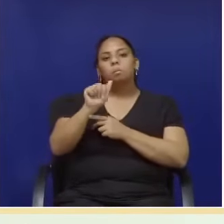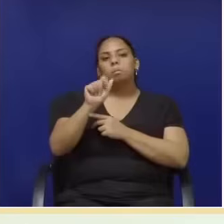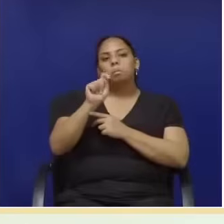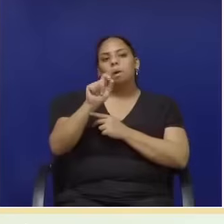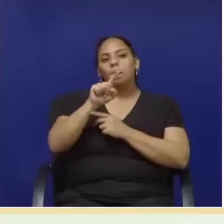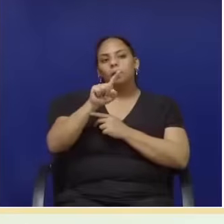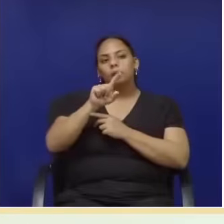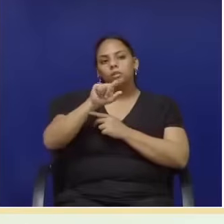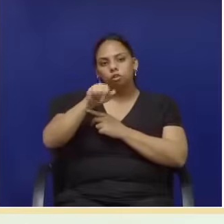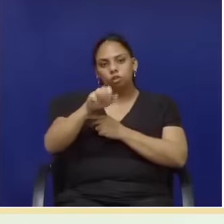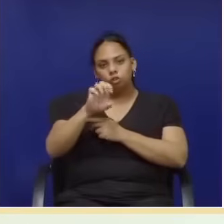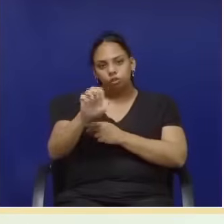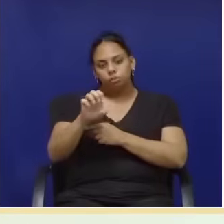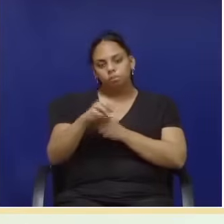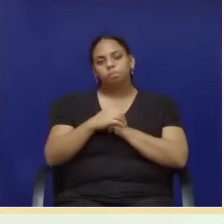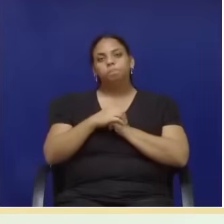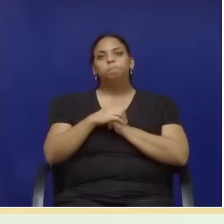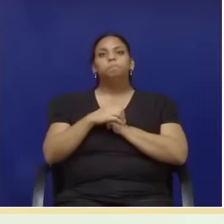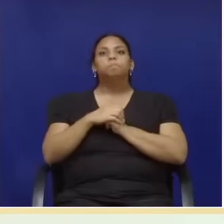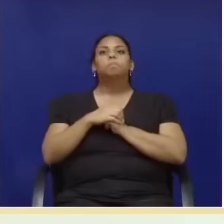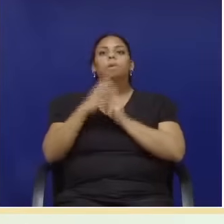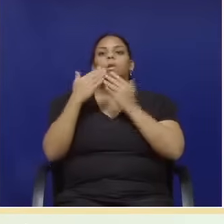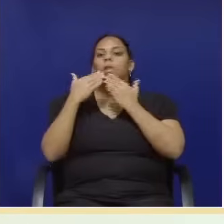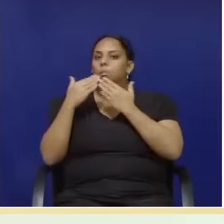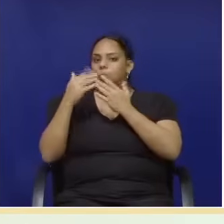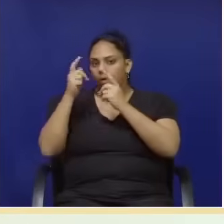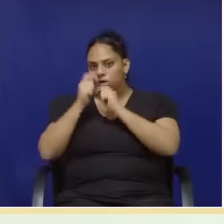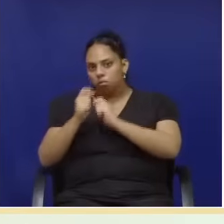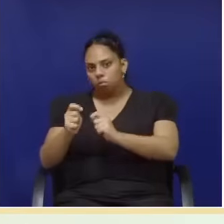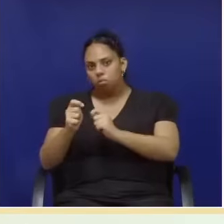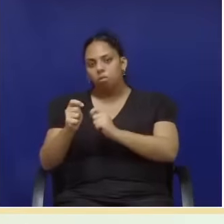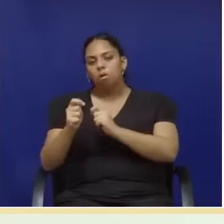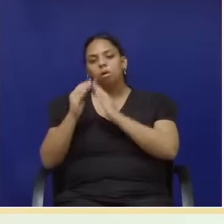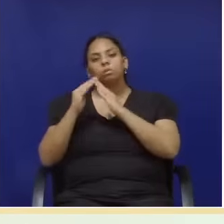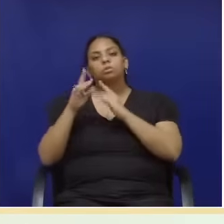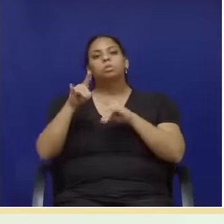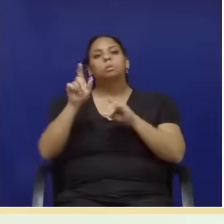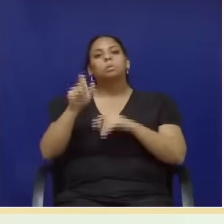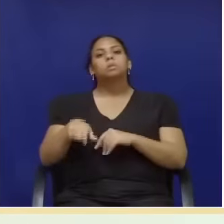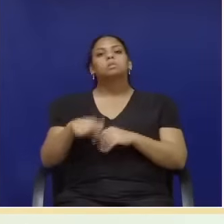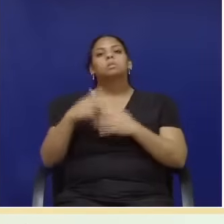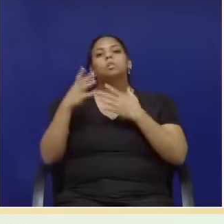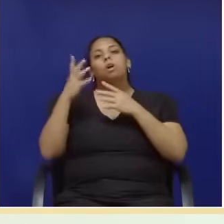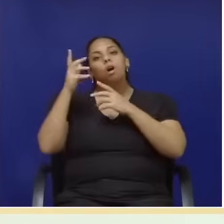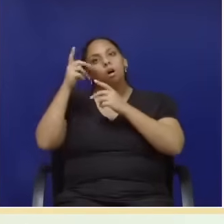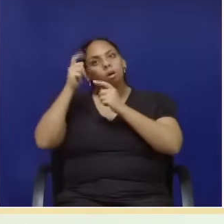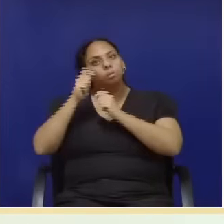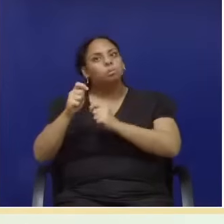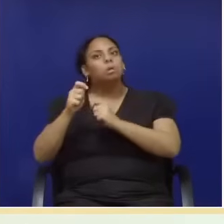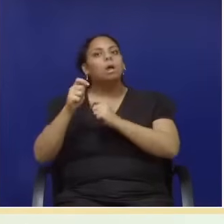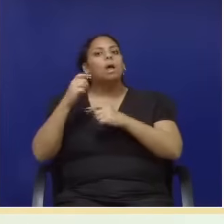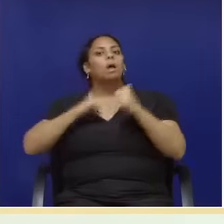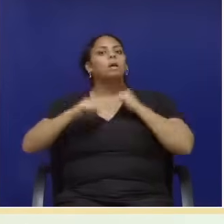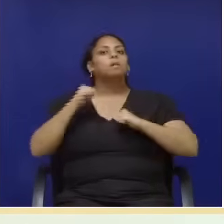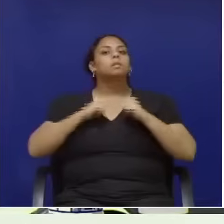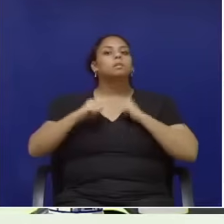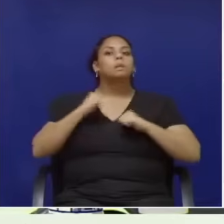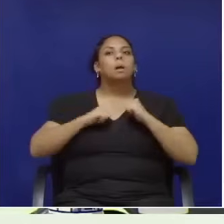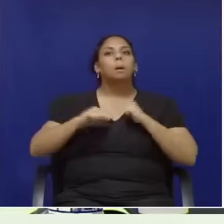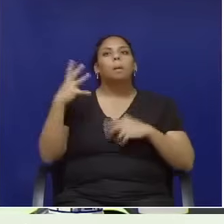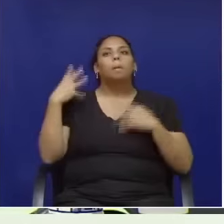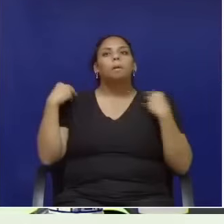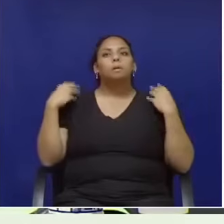very much, Honorable House Chairperson. Honorable Acting Minister, given that mob justice